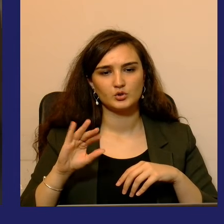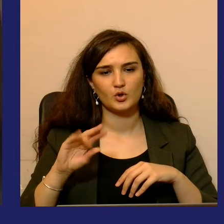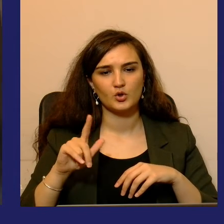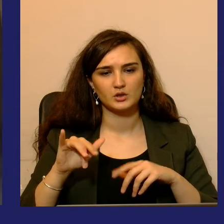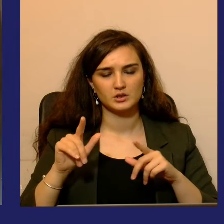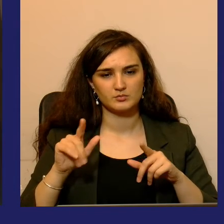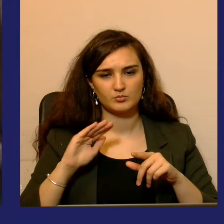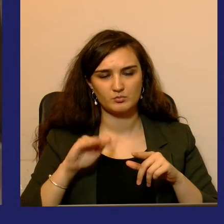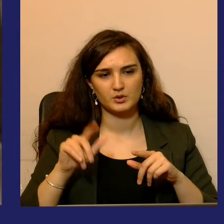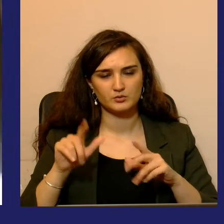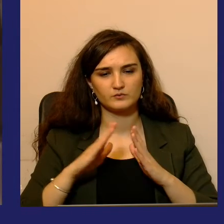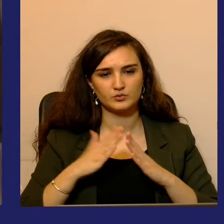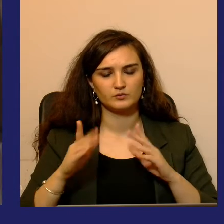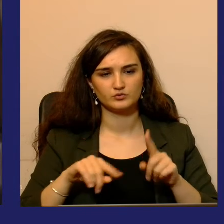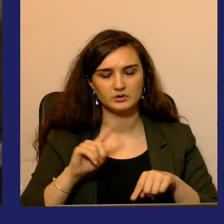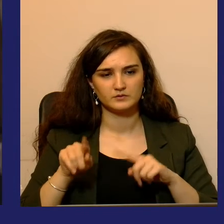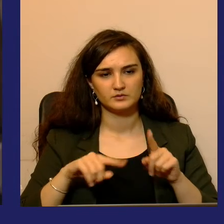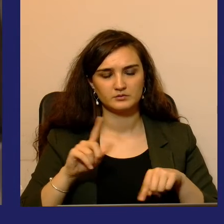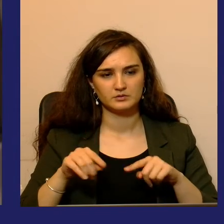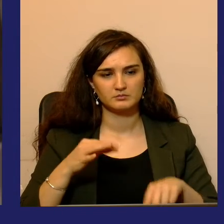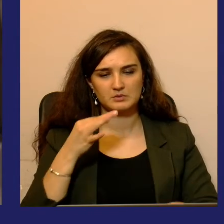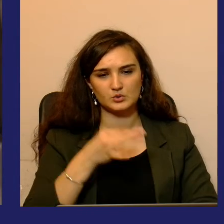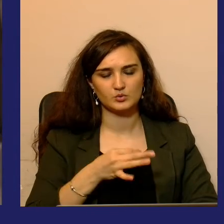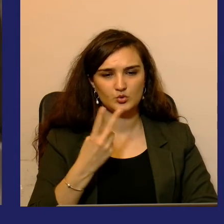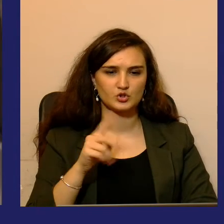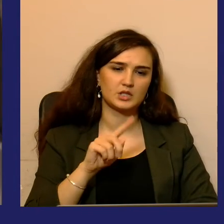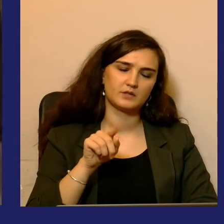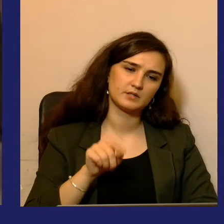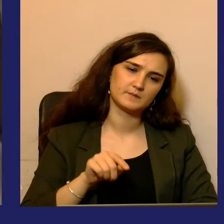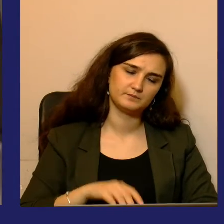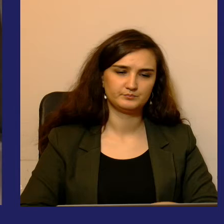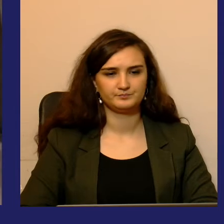are, let's see, my notes.